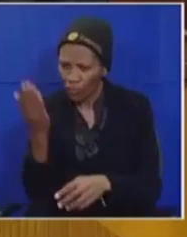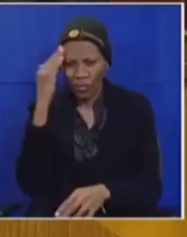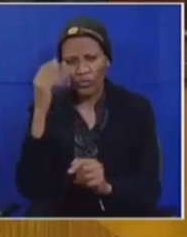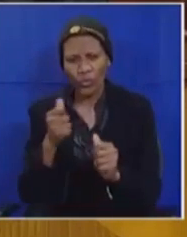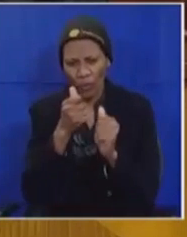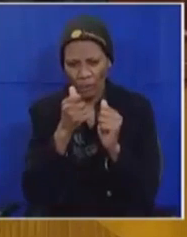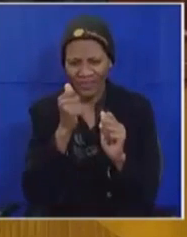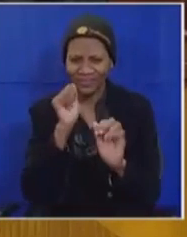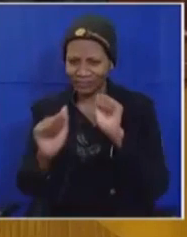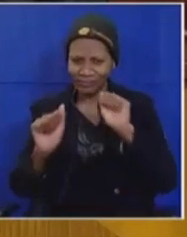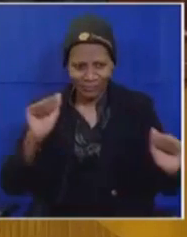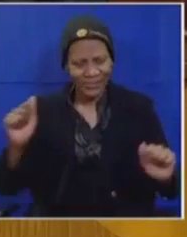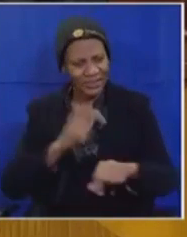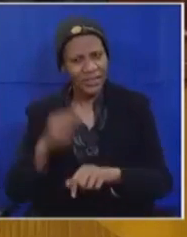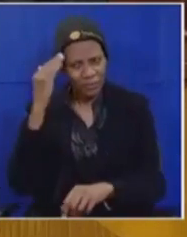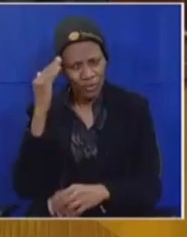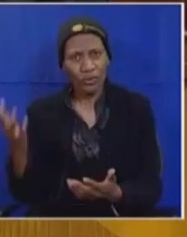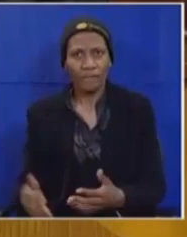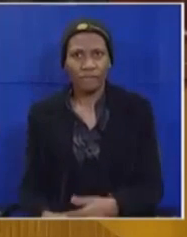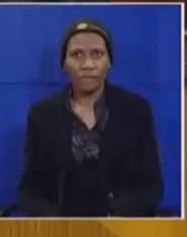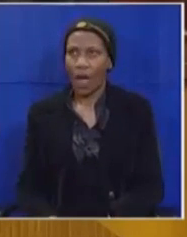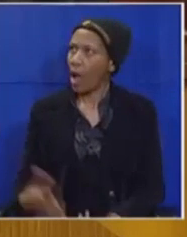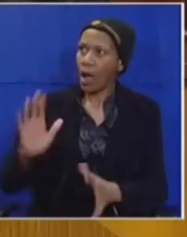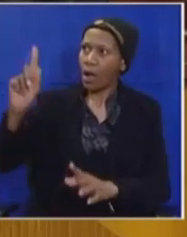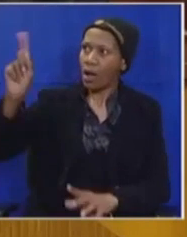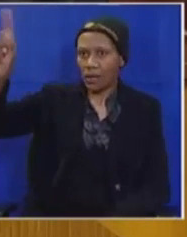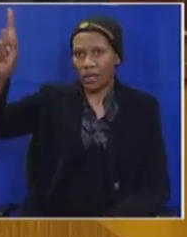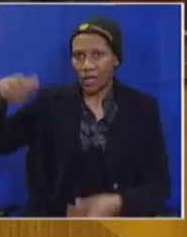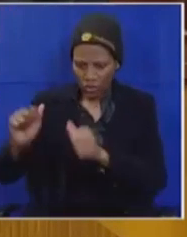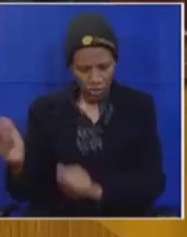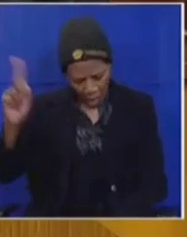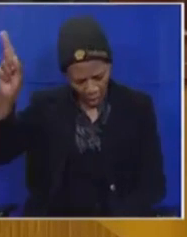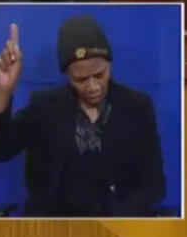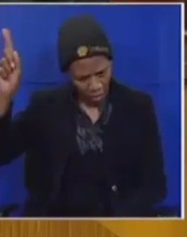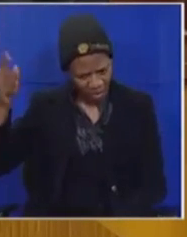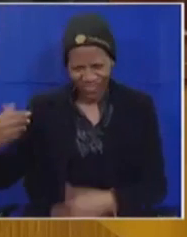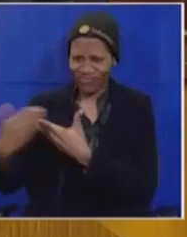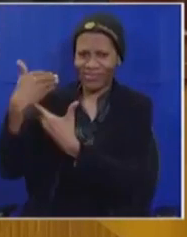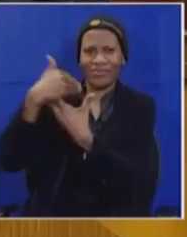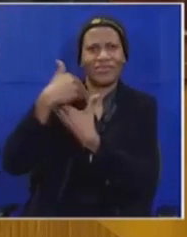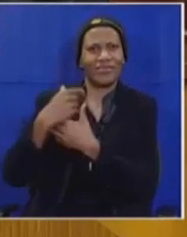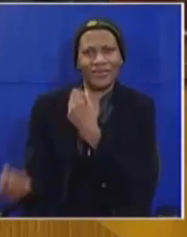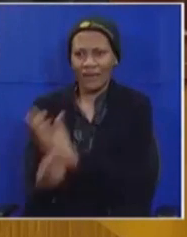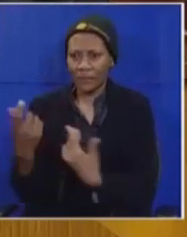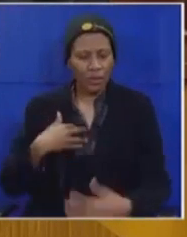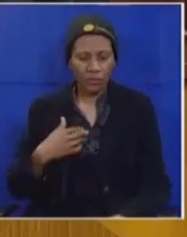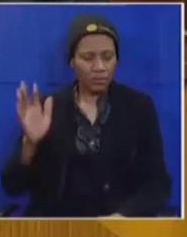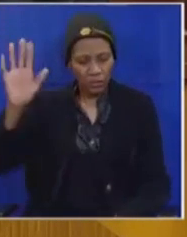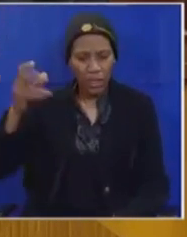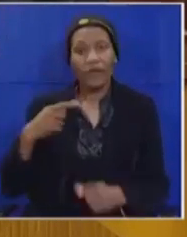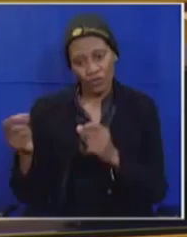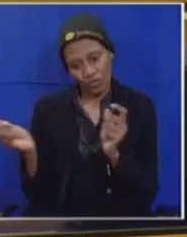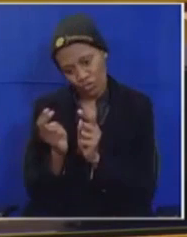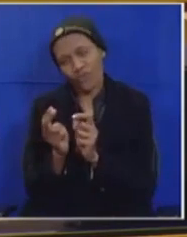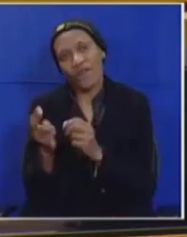I'm afraid your time No, is... no, Chairperson, no. I was interrupted all the time. I'll round up.